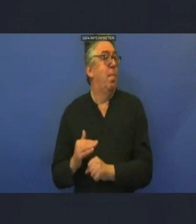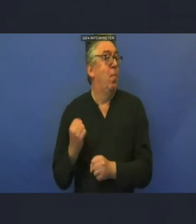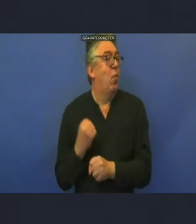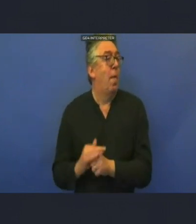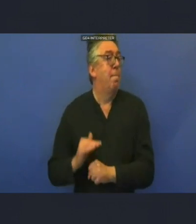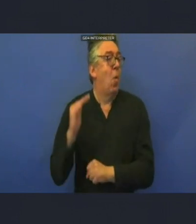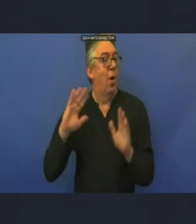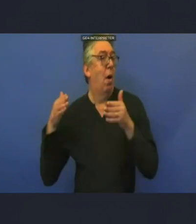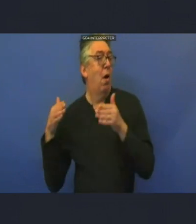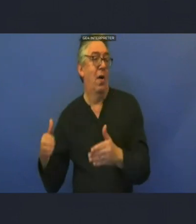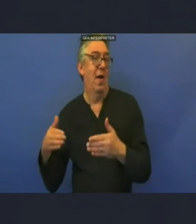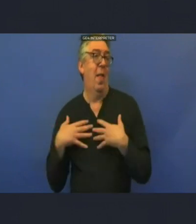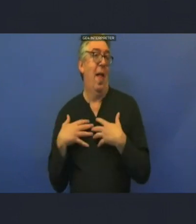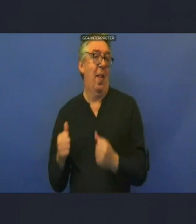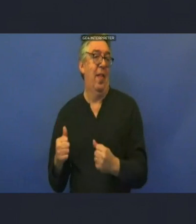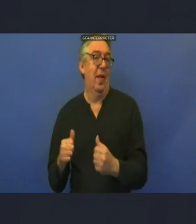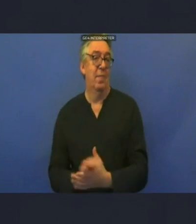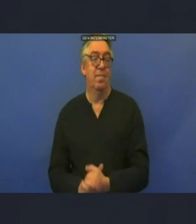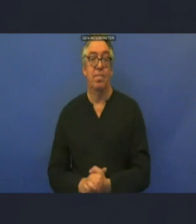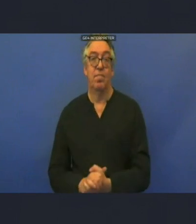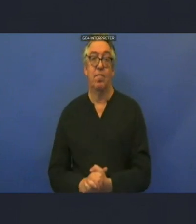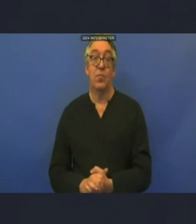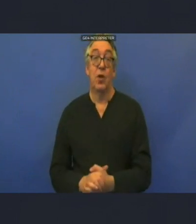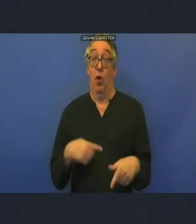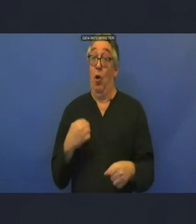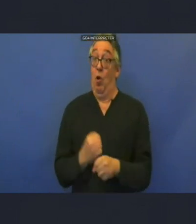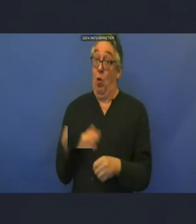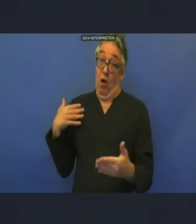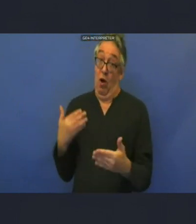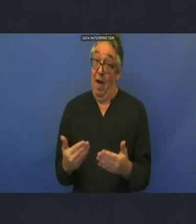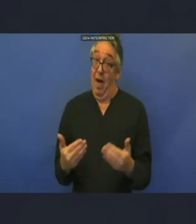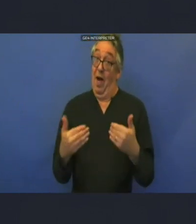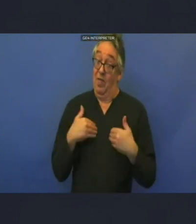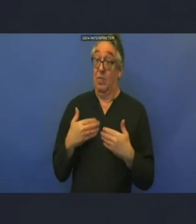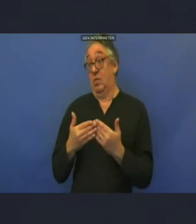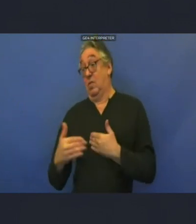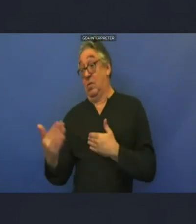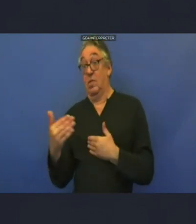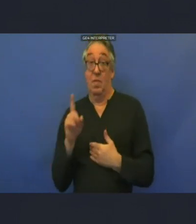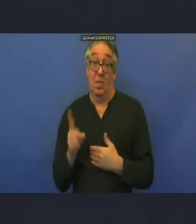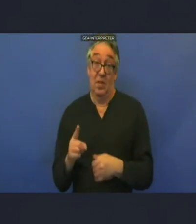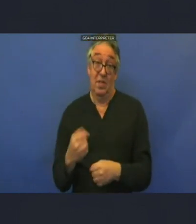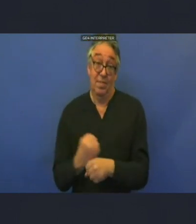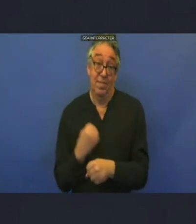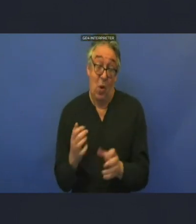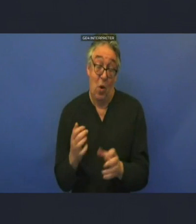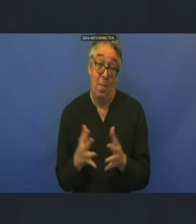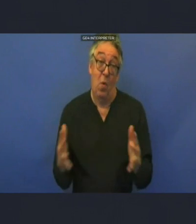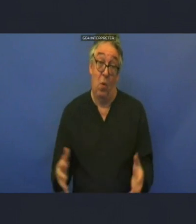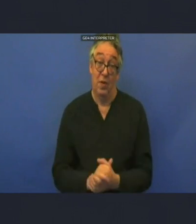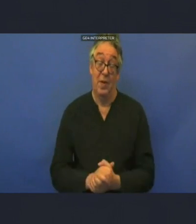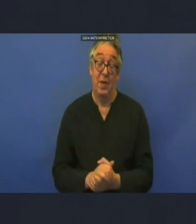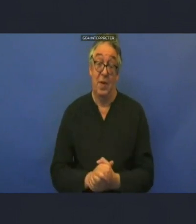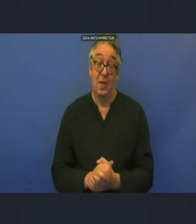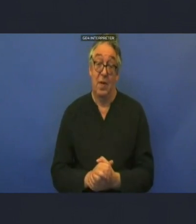middle. We have a lot of work to continue to do, and especially on some Eastern countries, which is where the situation is